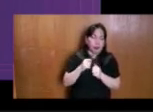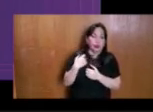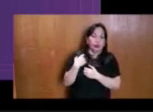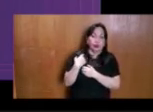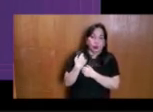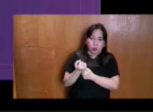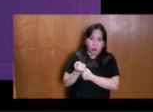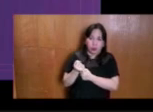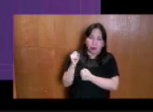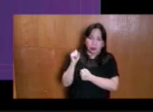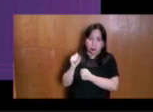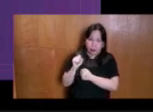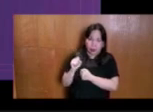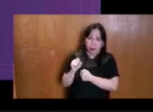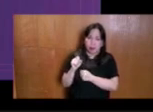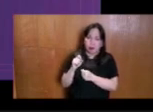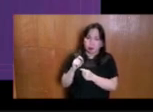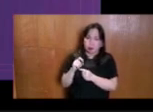as